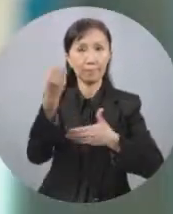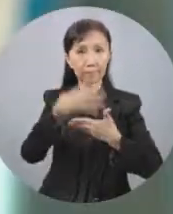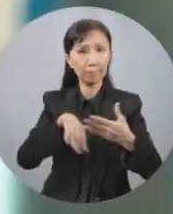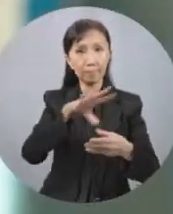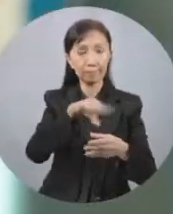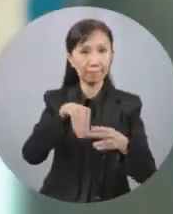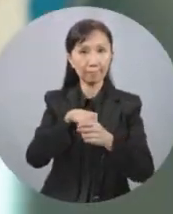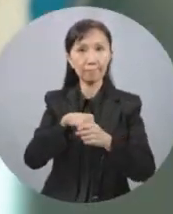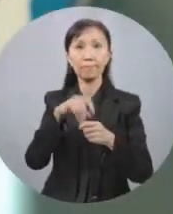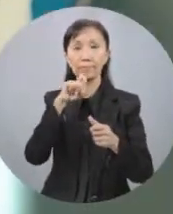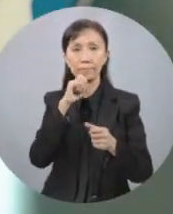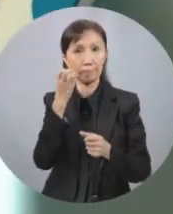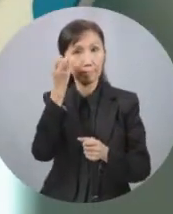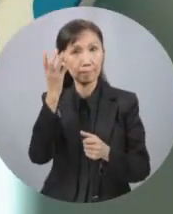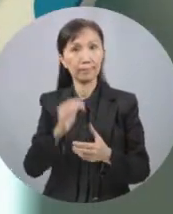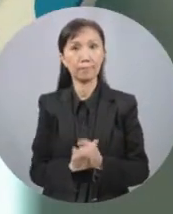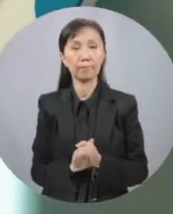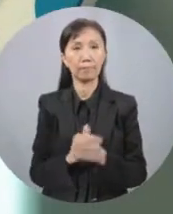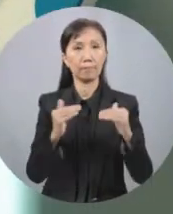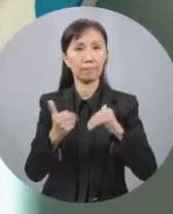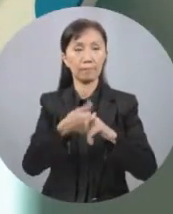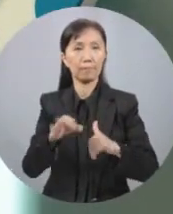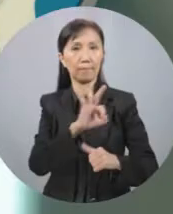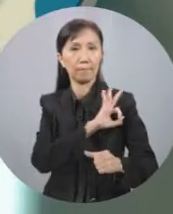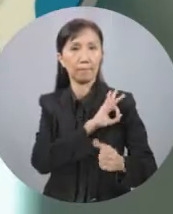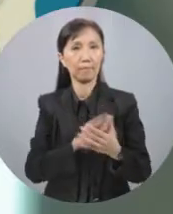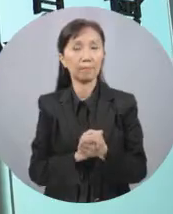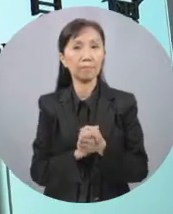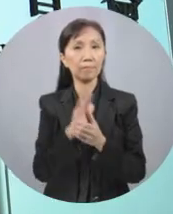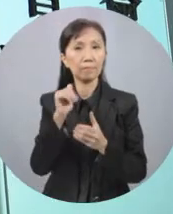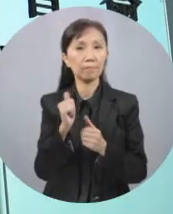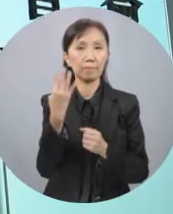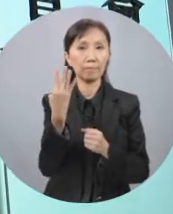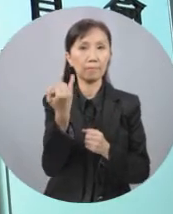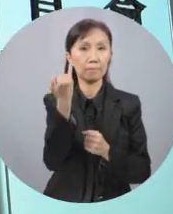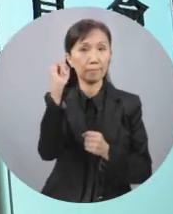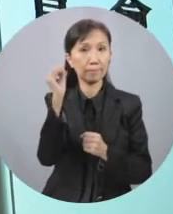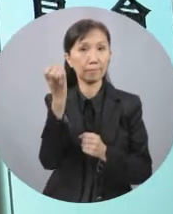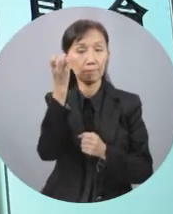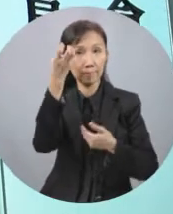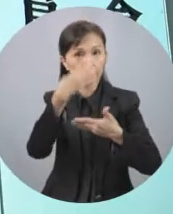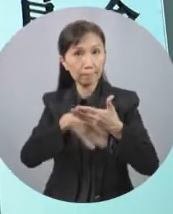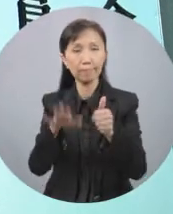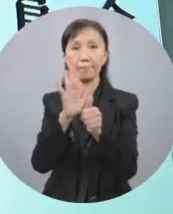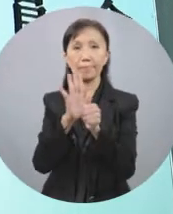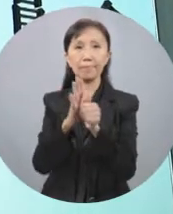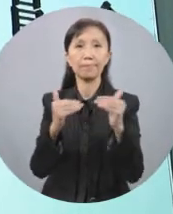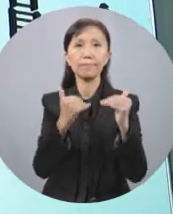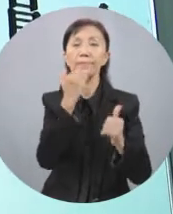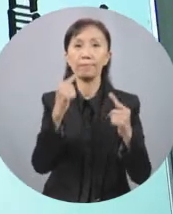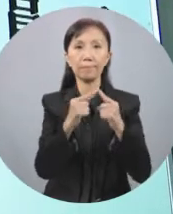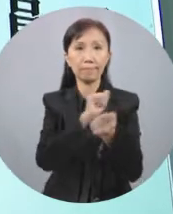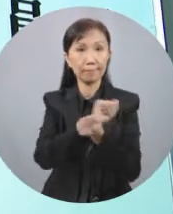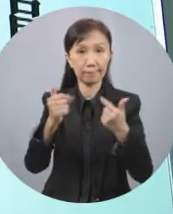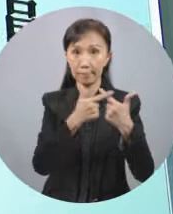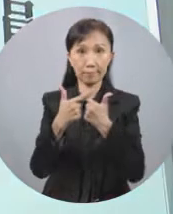legislation, the Equal Opportunities Commission will assist the complainant to resolve disputes and seek redress by enforcing the 4